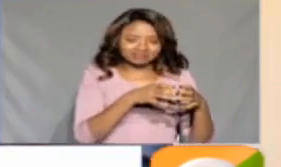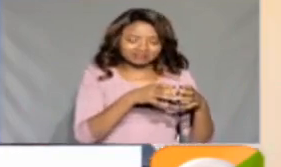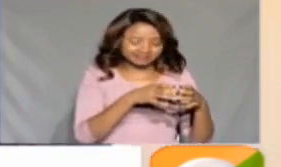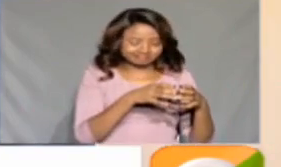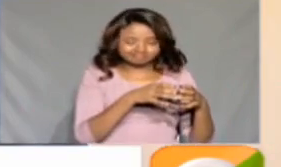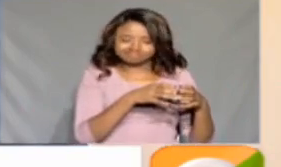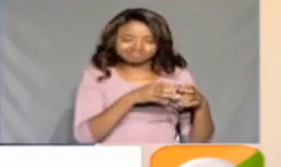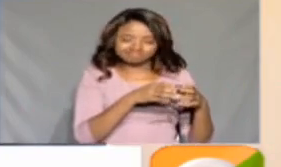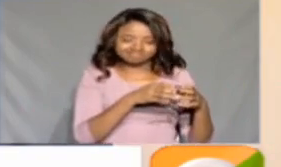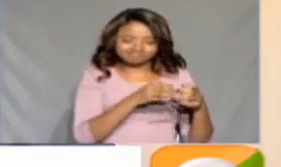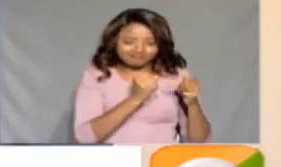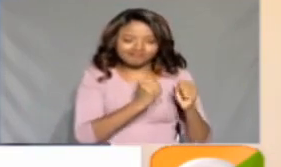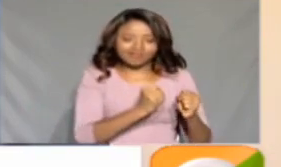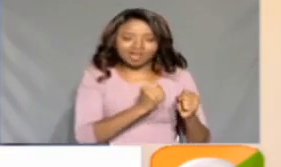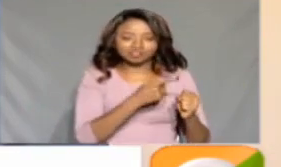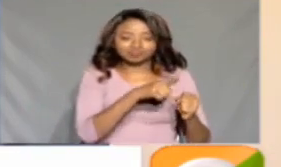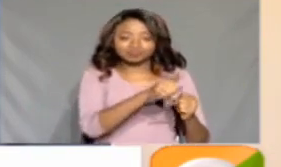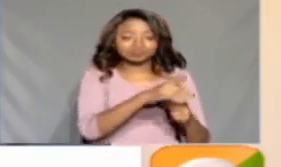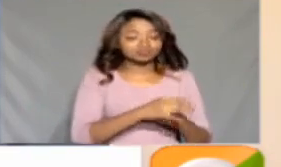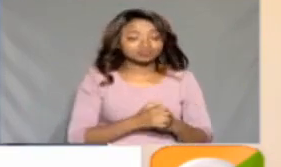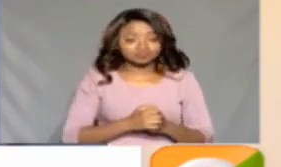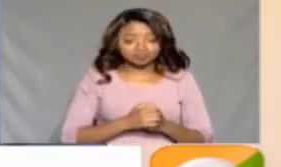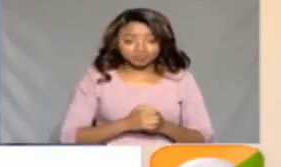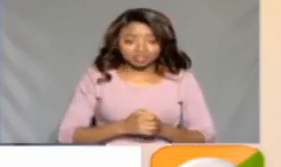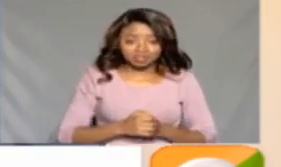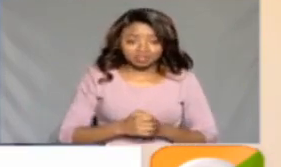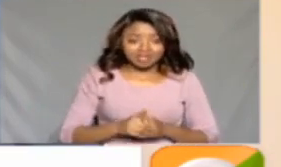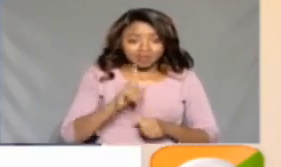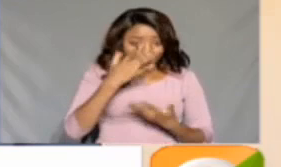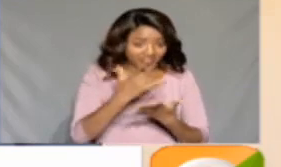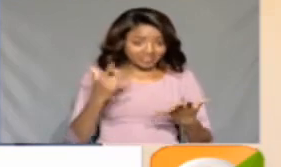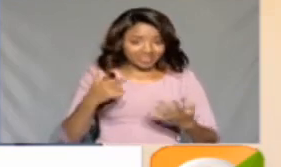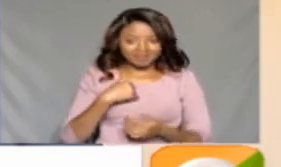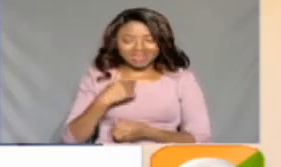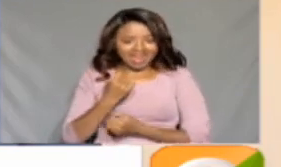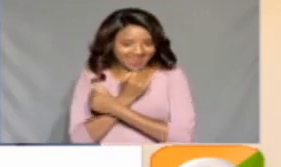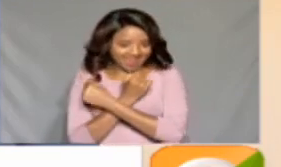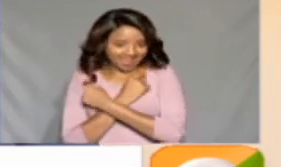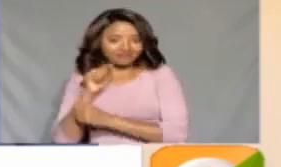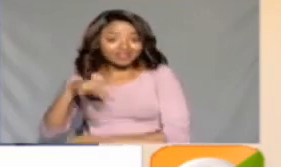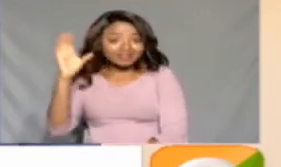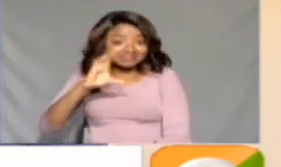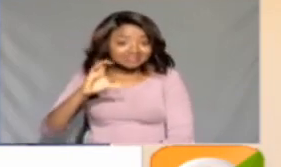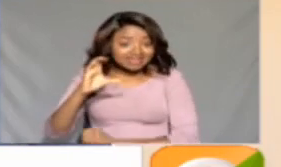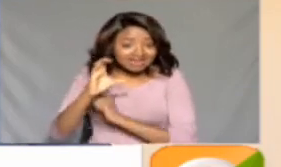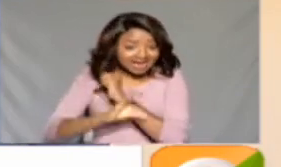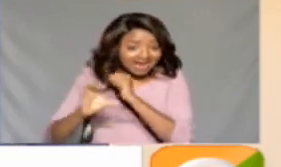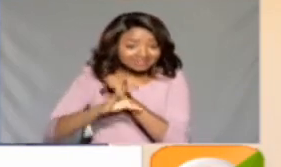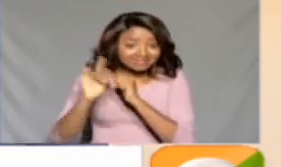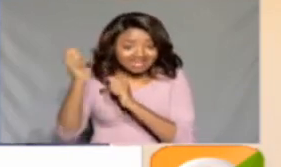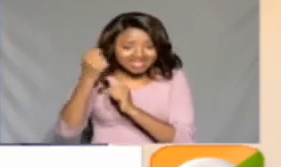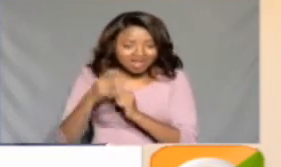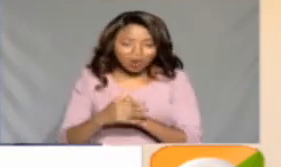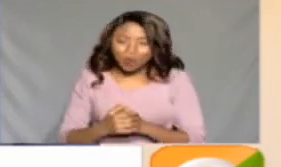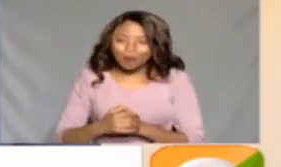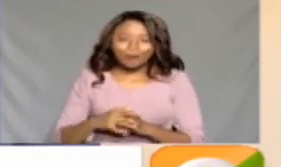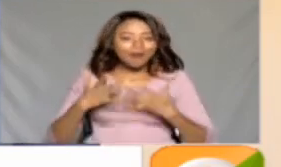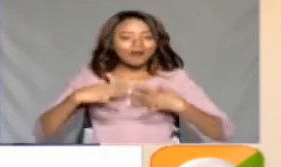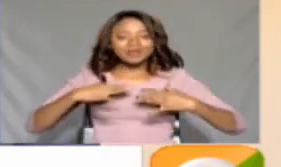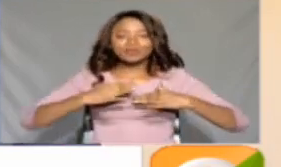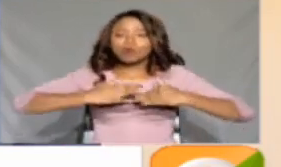Well, one of the things I love about... As a member of your party. Oh, yes. One of the things I love about this country is people's freedom of thought and of